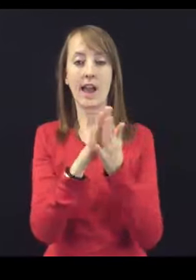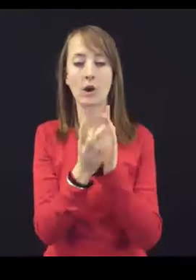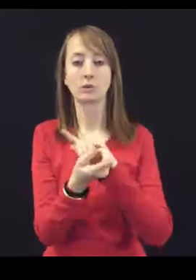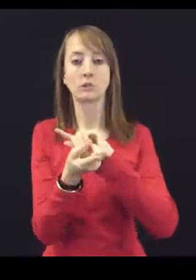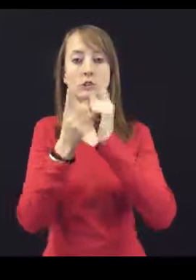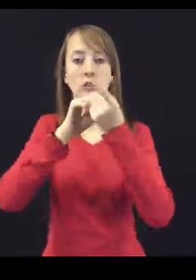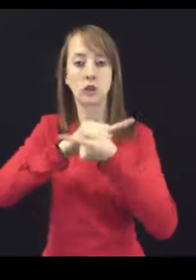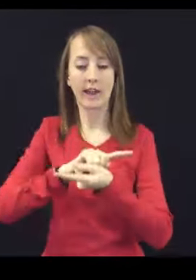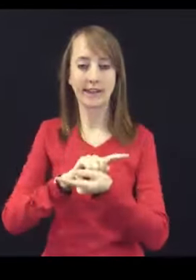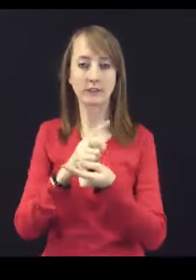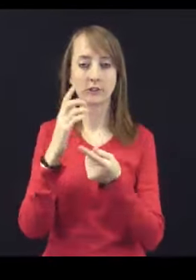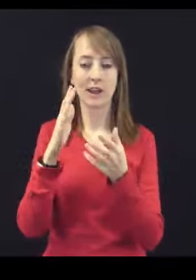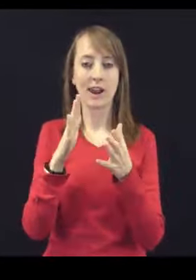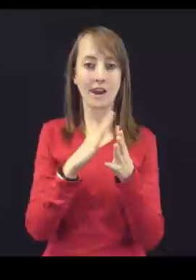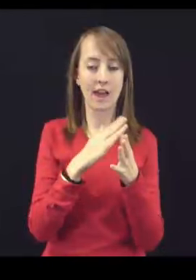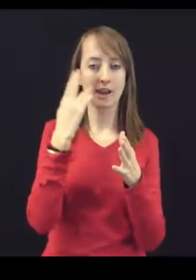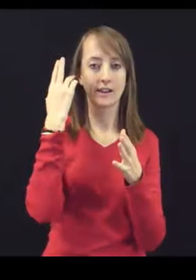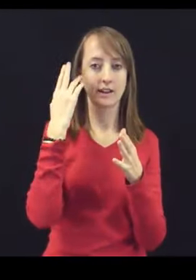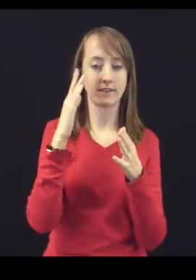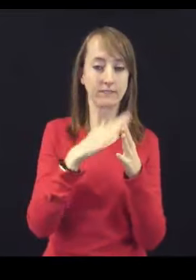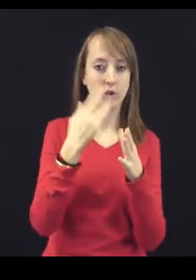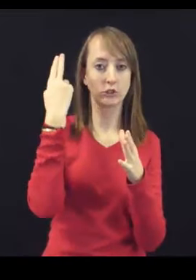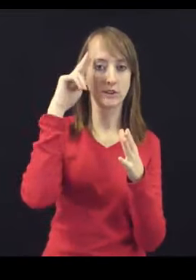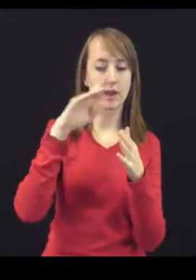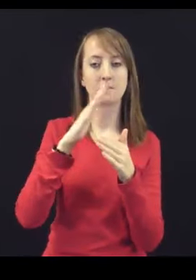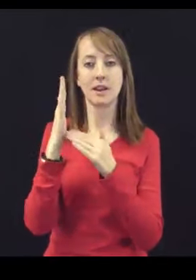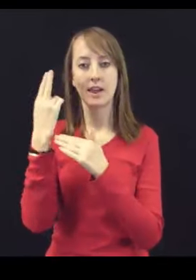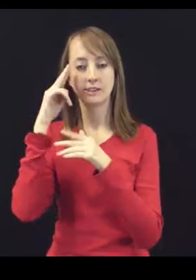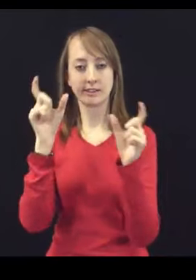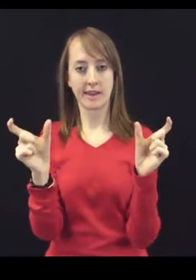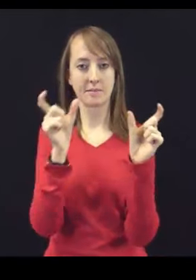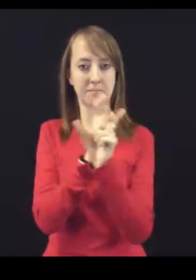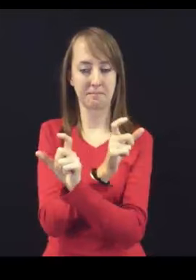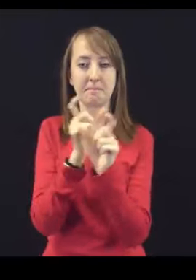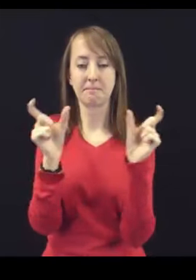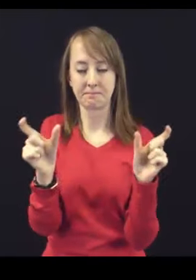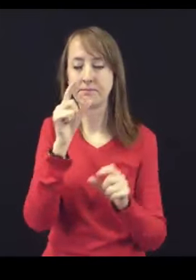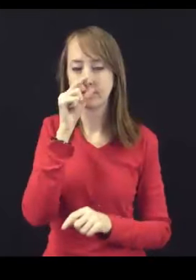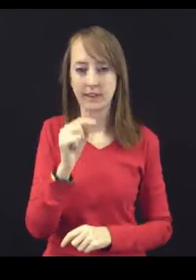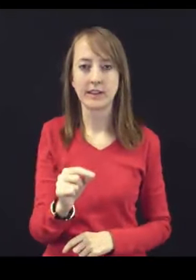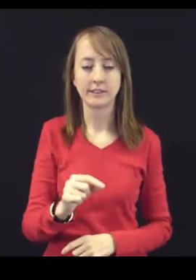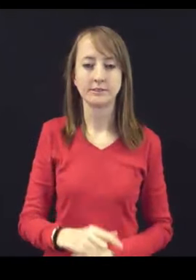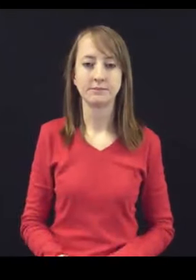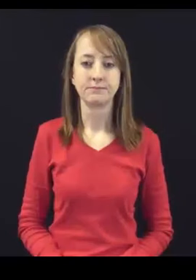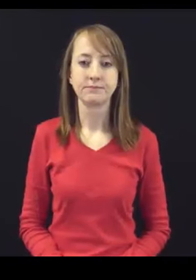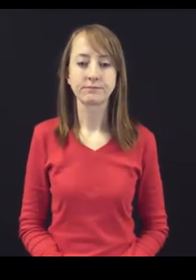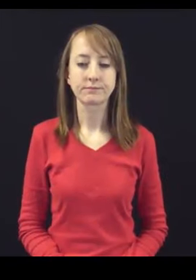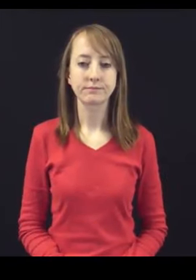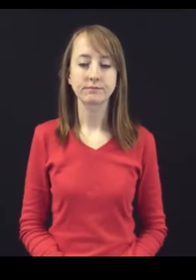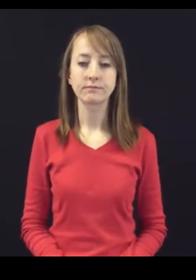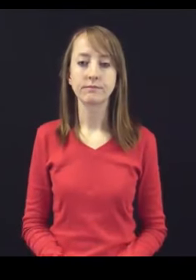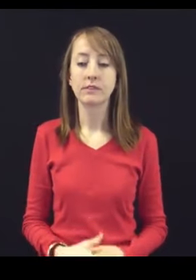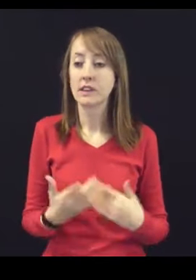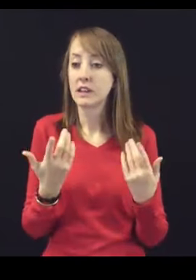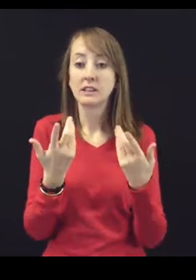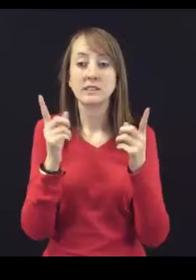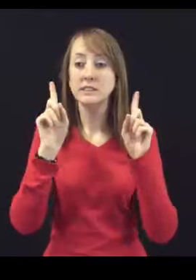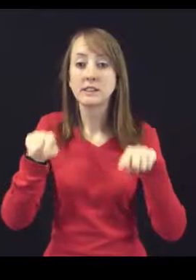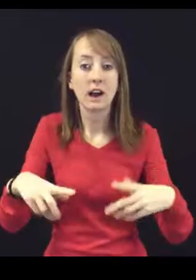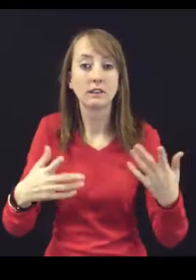which contact in your contacts list is you. Some apps will use this information, so it's a good idea to create a contact for